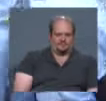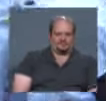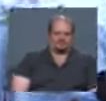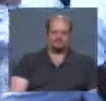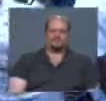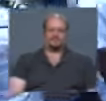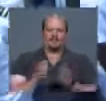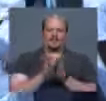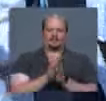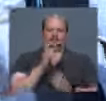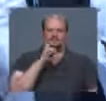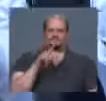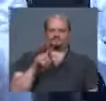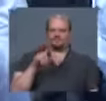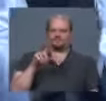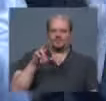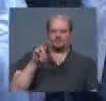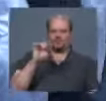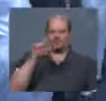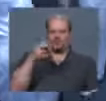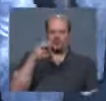Ian to ask you from Raleigh, North Carolina.